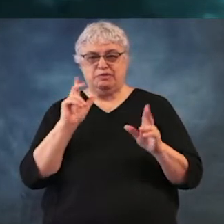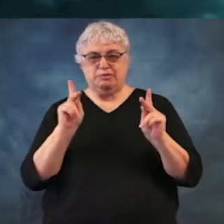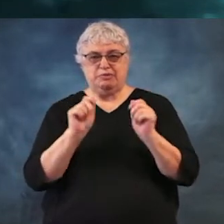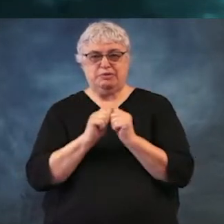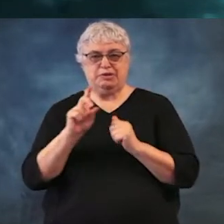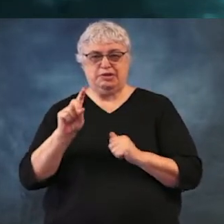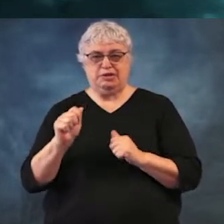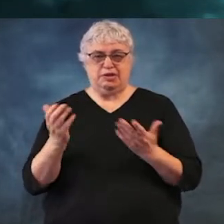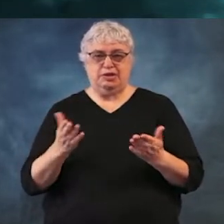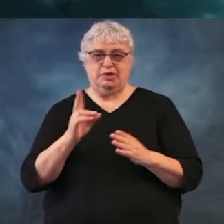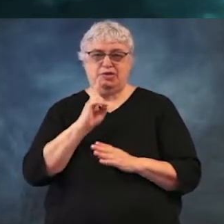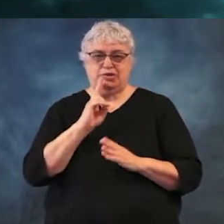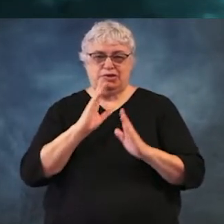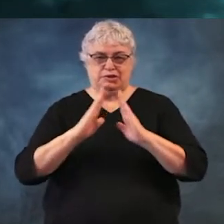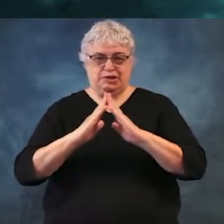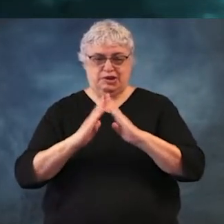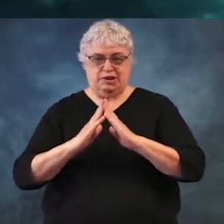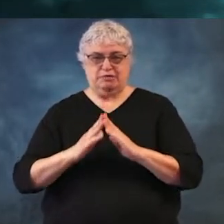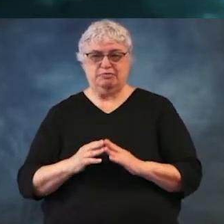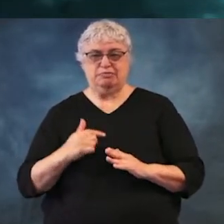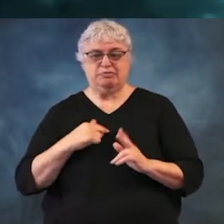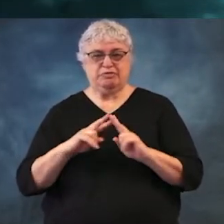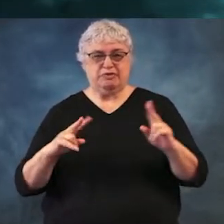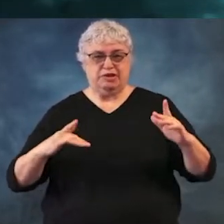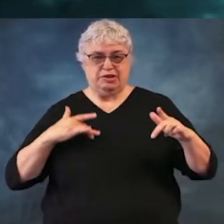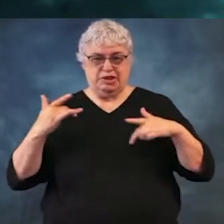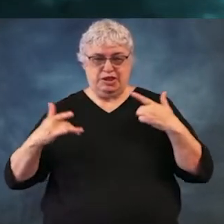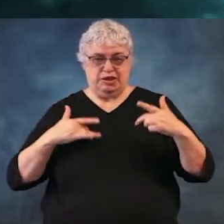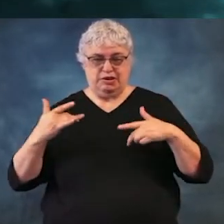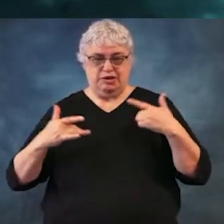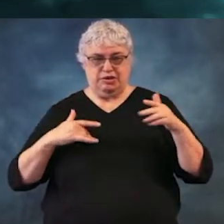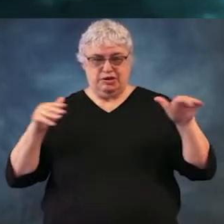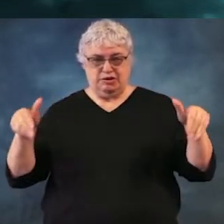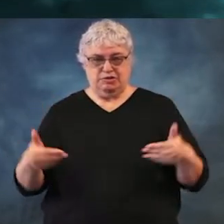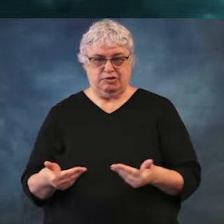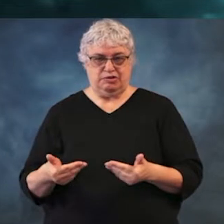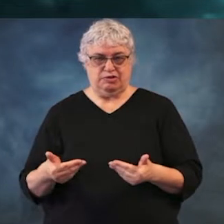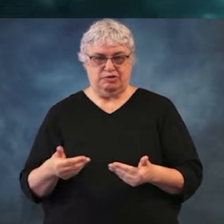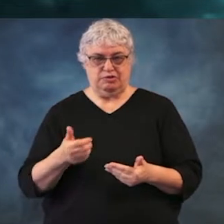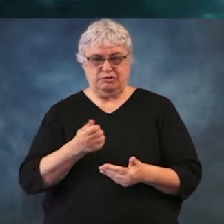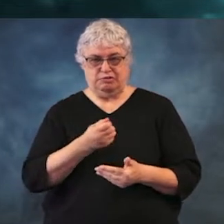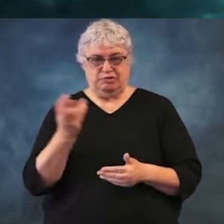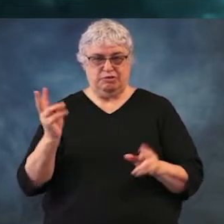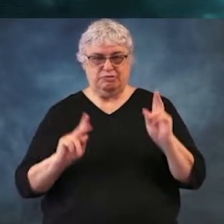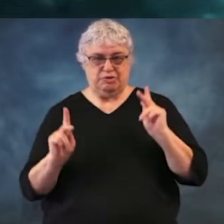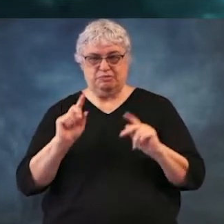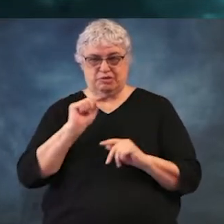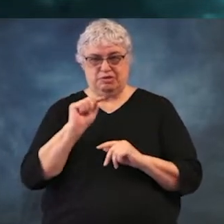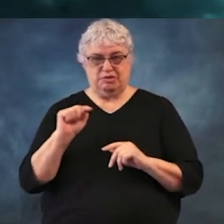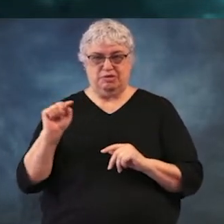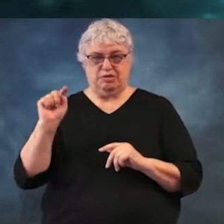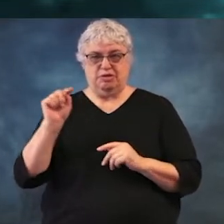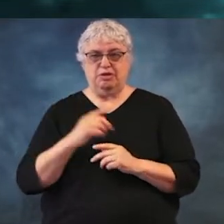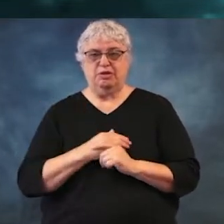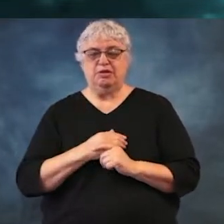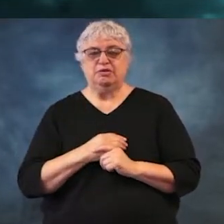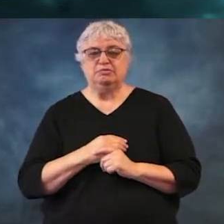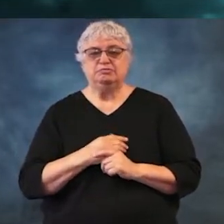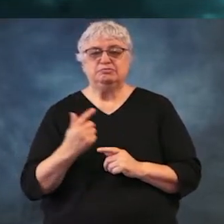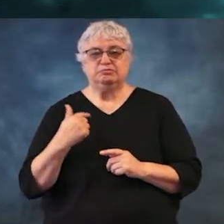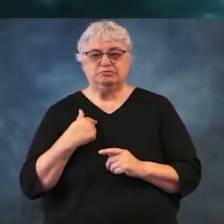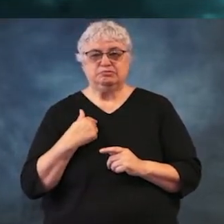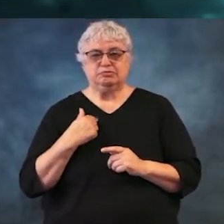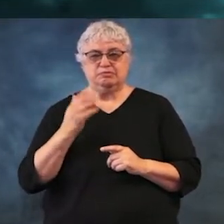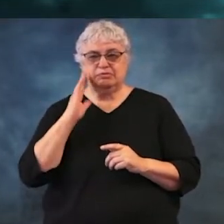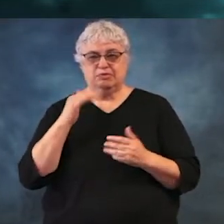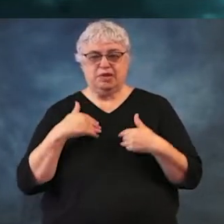Disabilities with the City of Houston, and I'm very excited to introduce you to some of these great folks. In fact, I